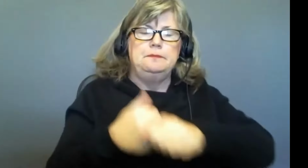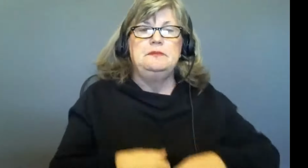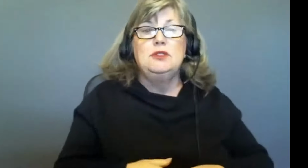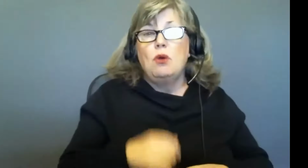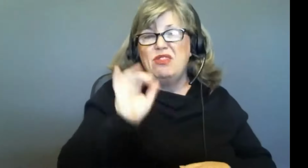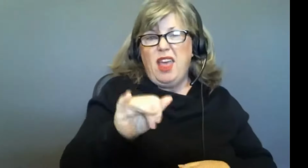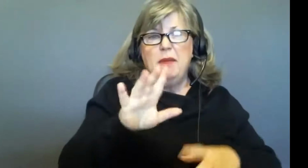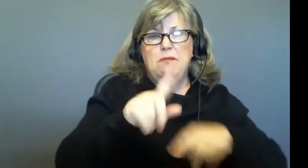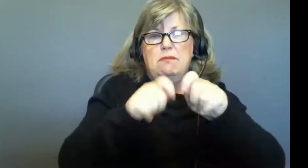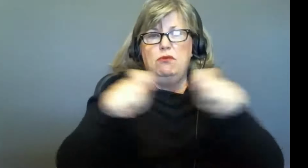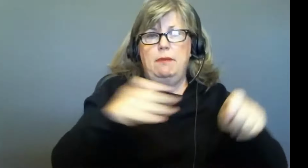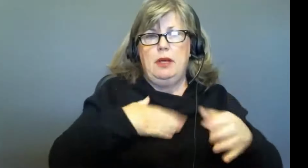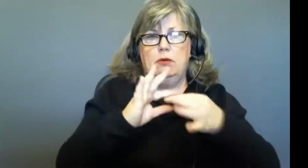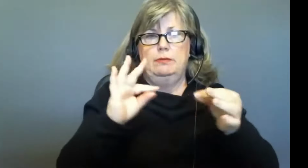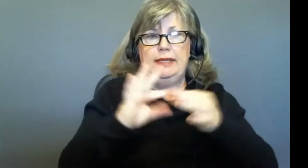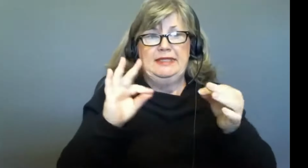Thank you.